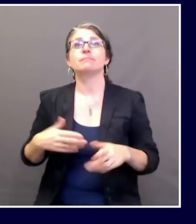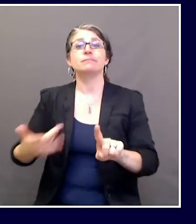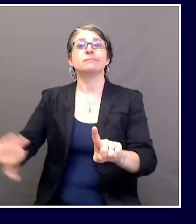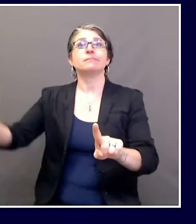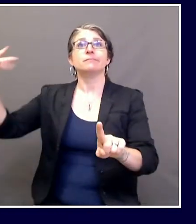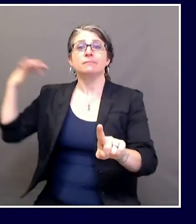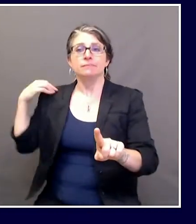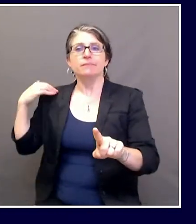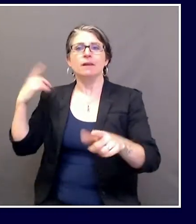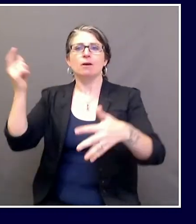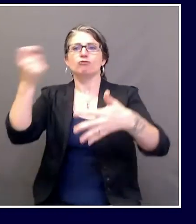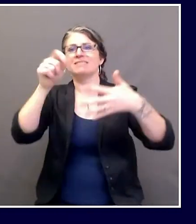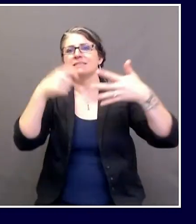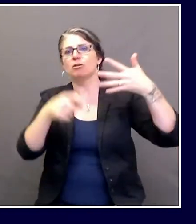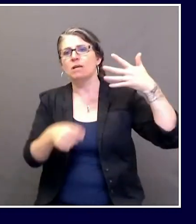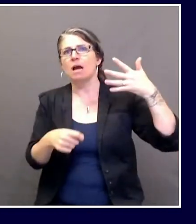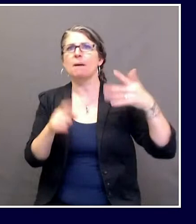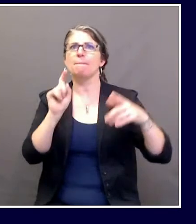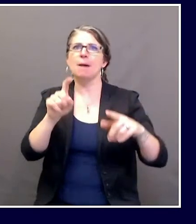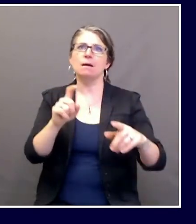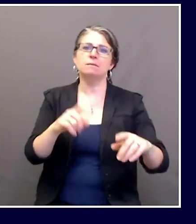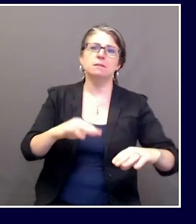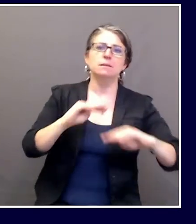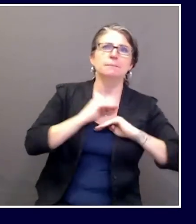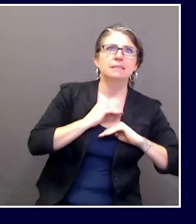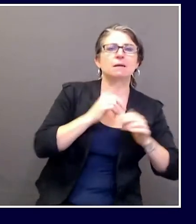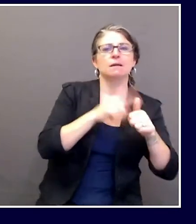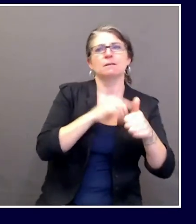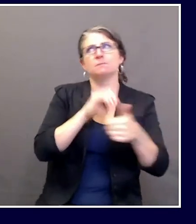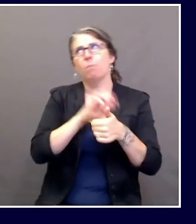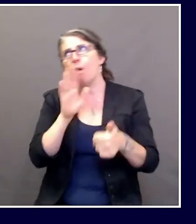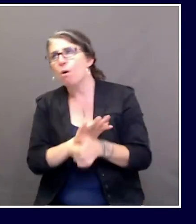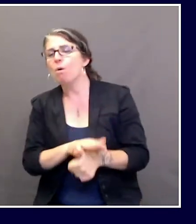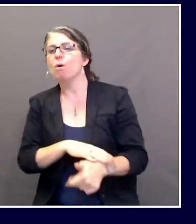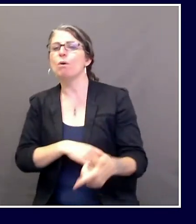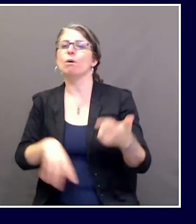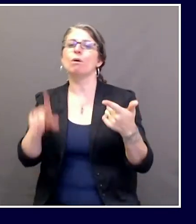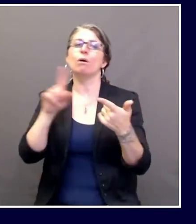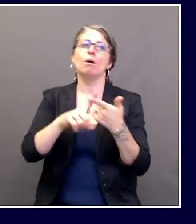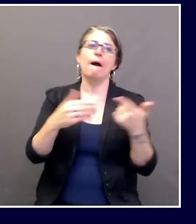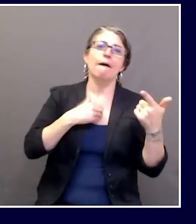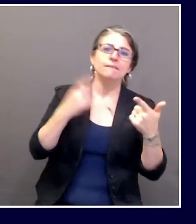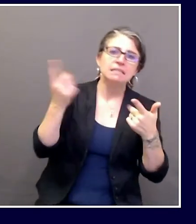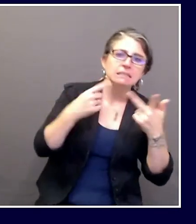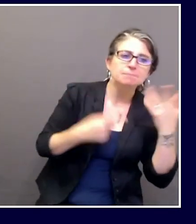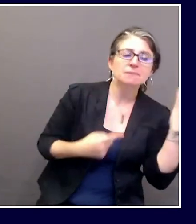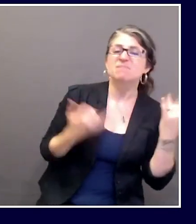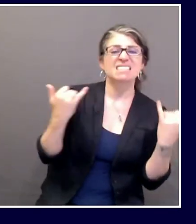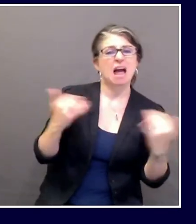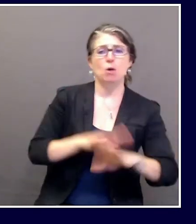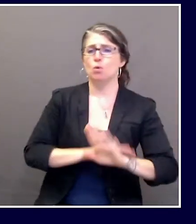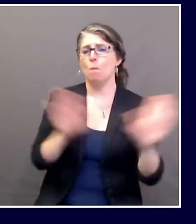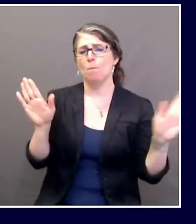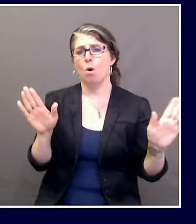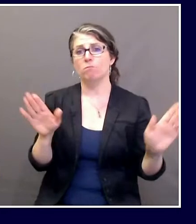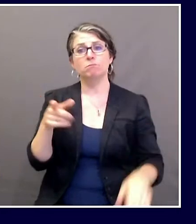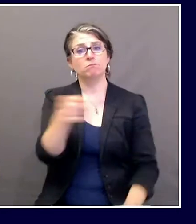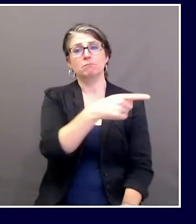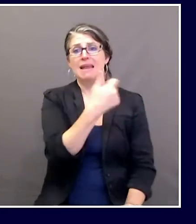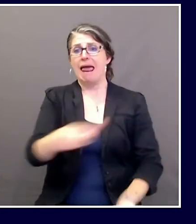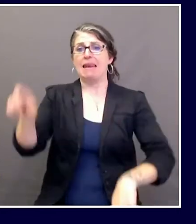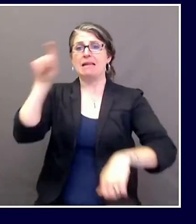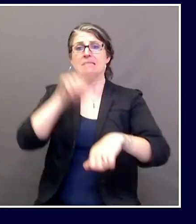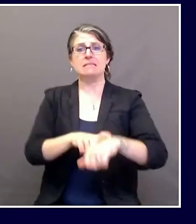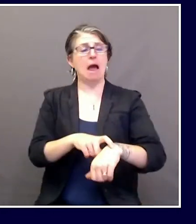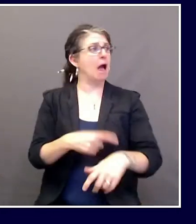infrastructure staff through employer-based surveillance testing. With this change, Maine DHHS encourages anyone